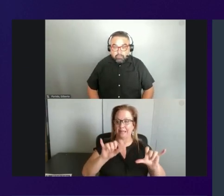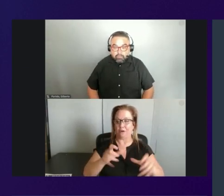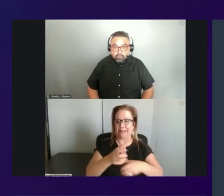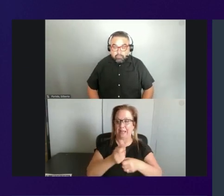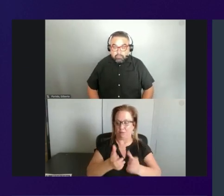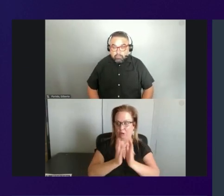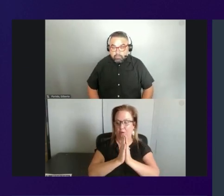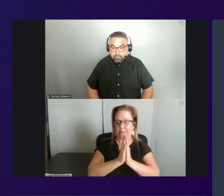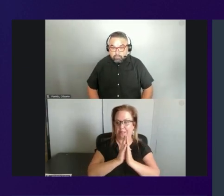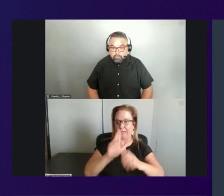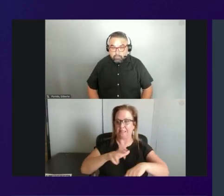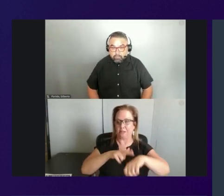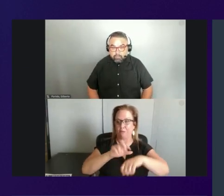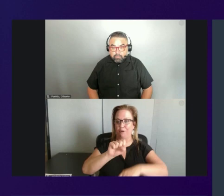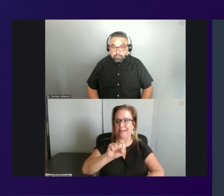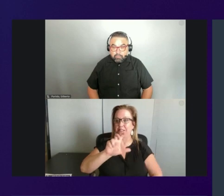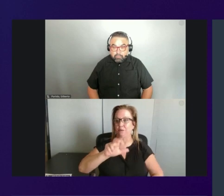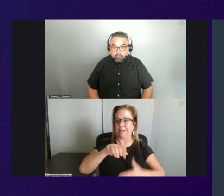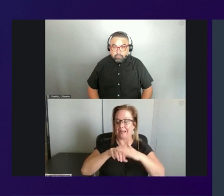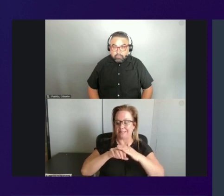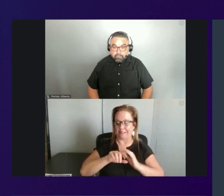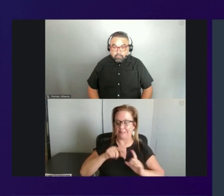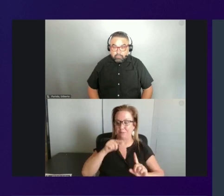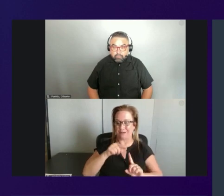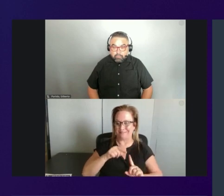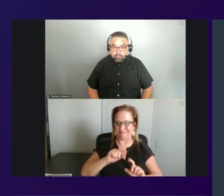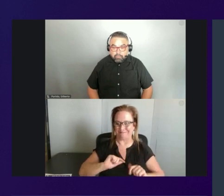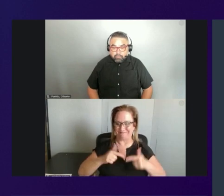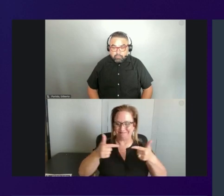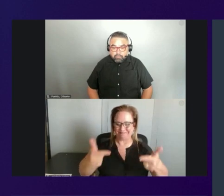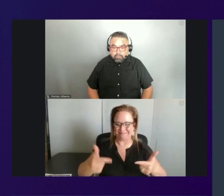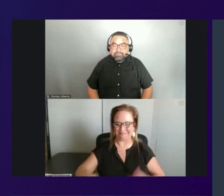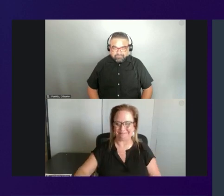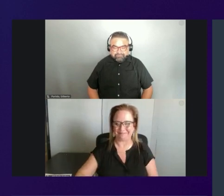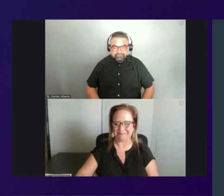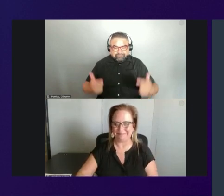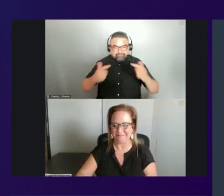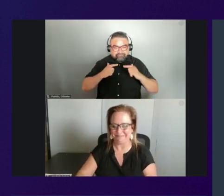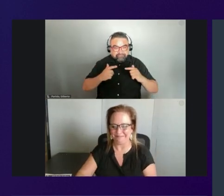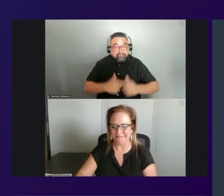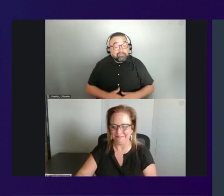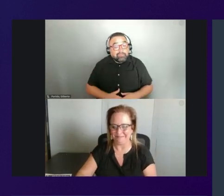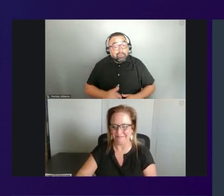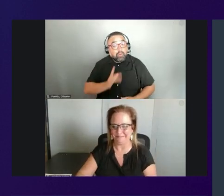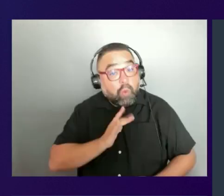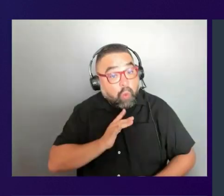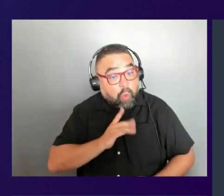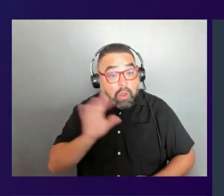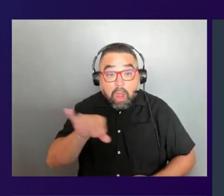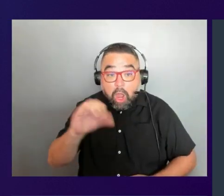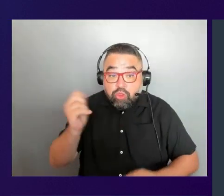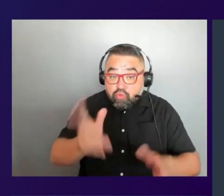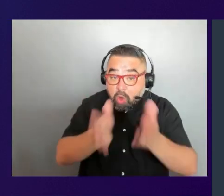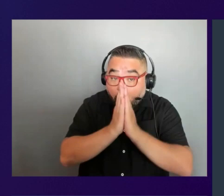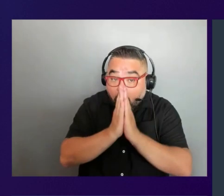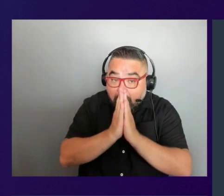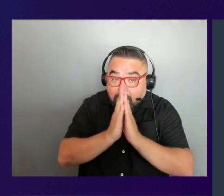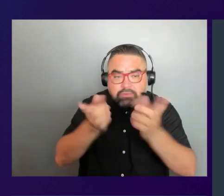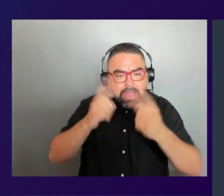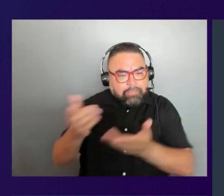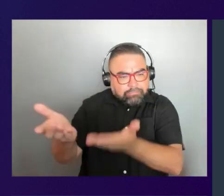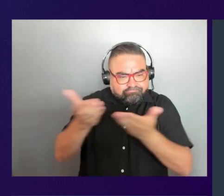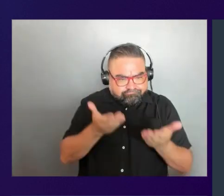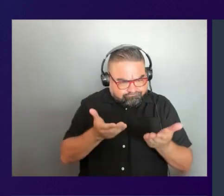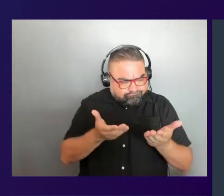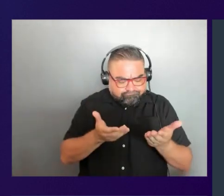against a normal S3 access point. And that's pretty cool. Any other request that comes in, any request that's not one of those ones that we're